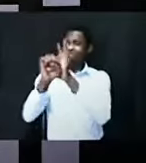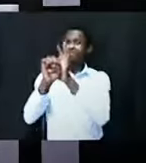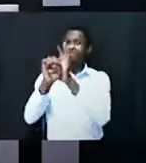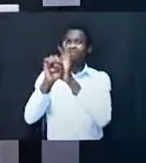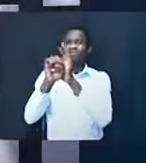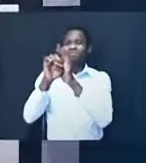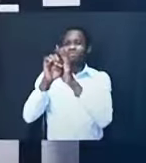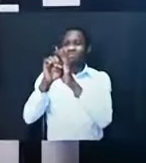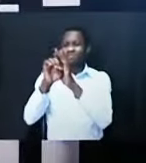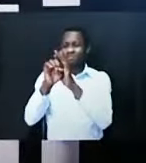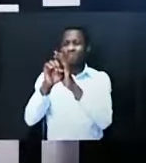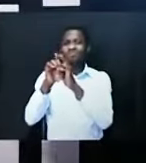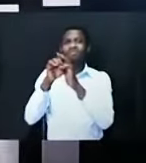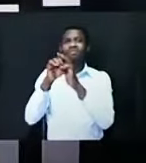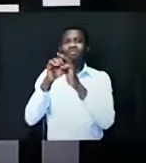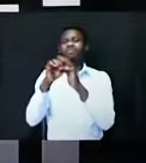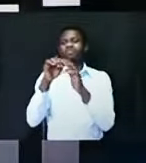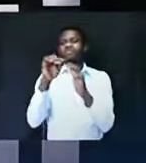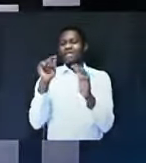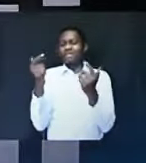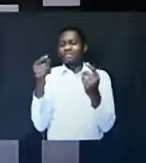simply means imitate